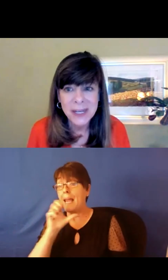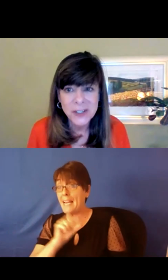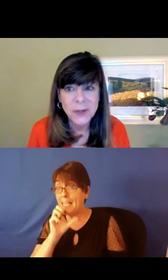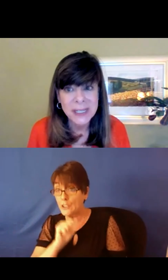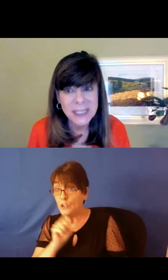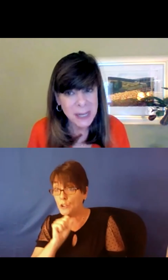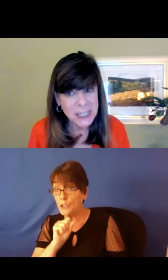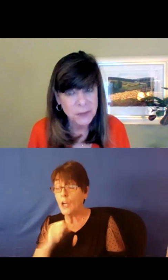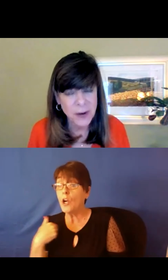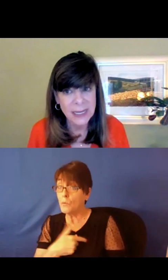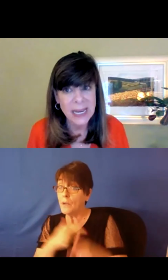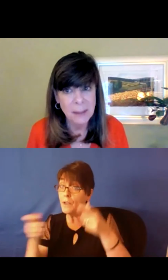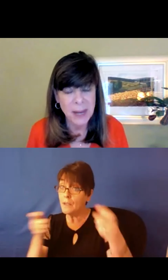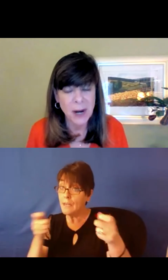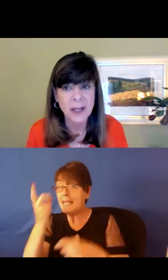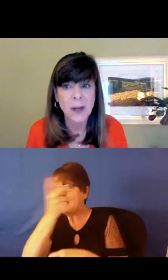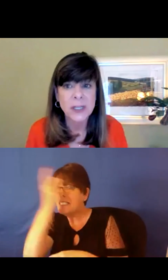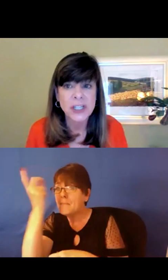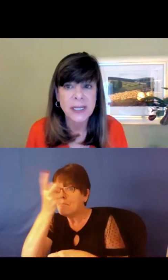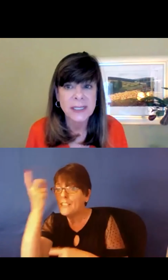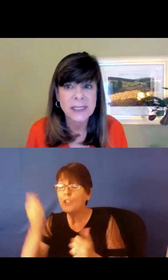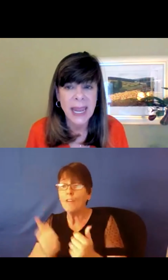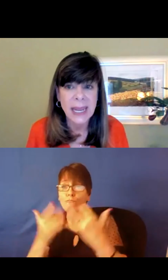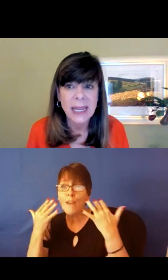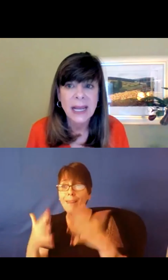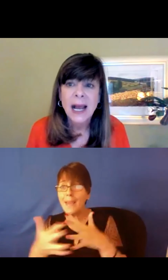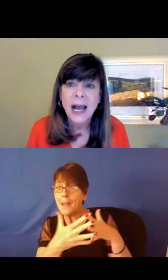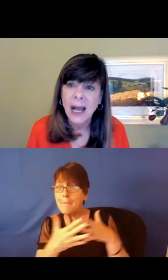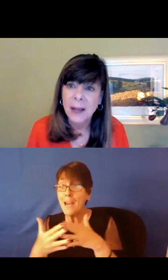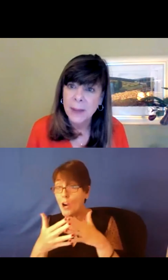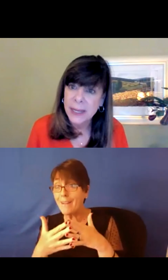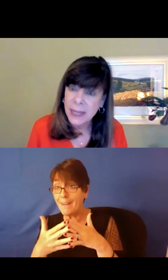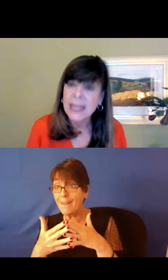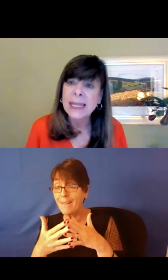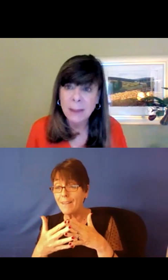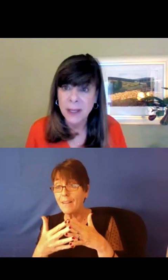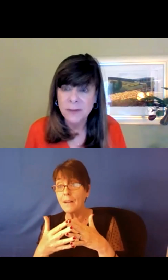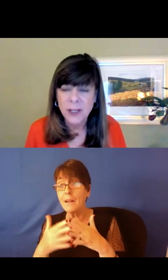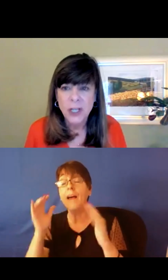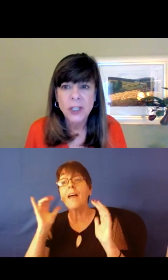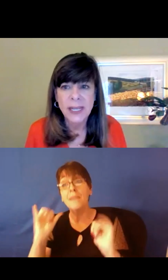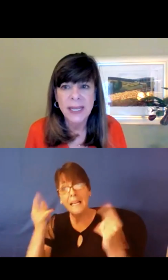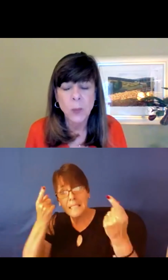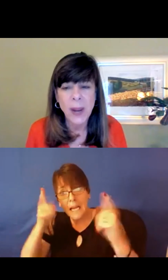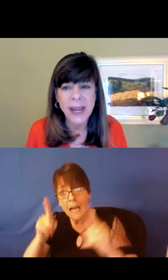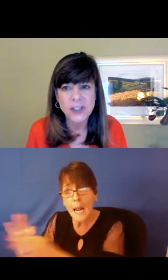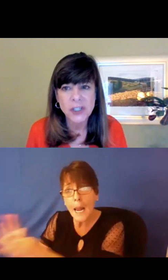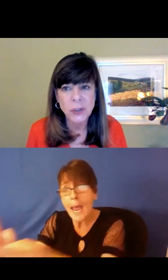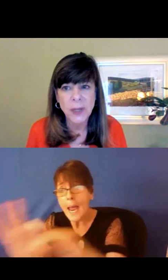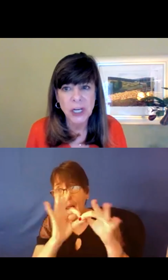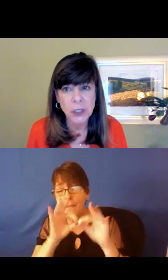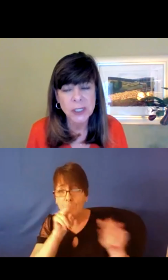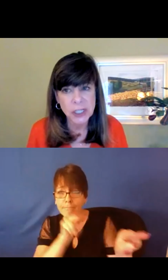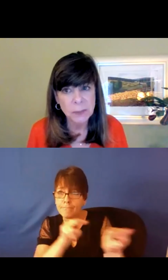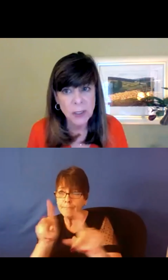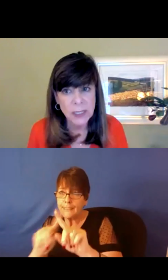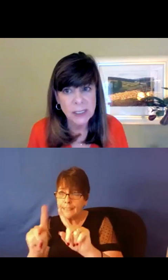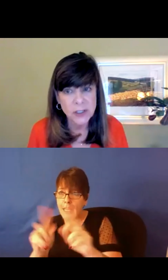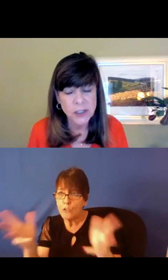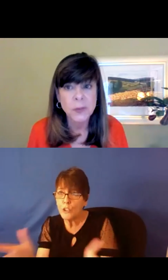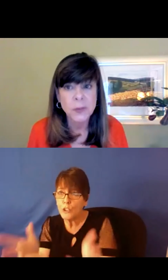are administering Dementia Friendly America, which is a collaborative looking at ways to